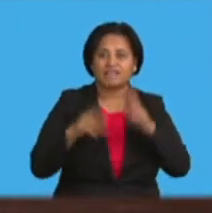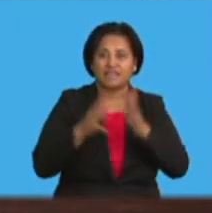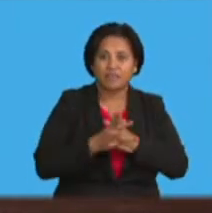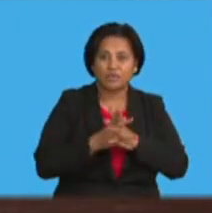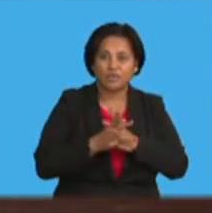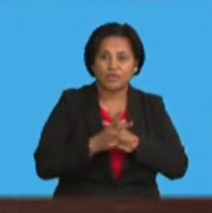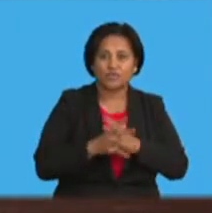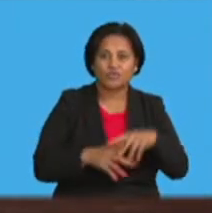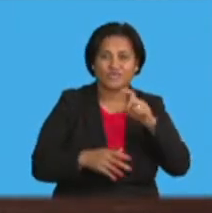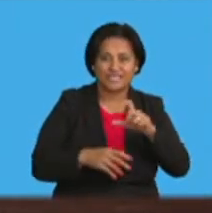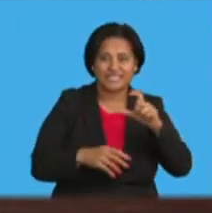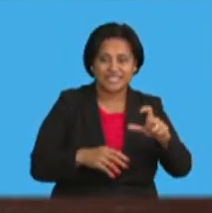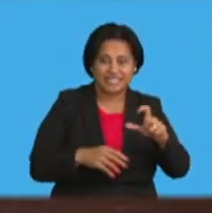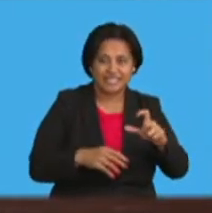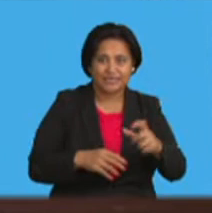FWCC,